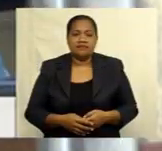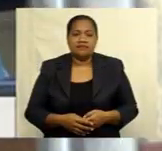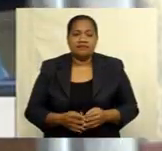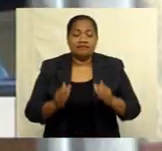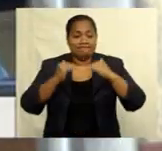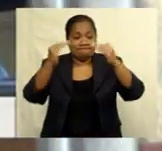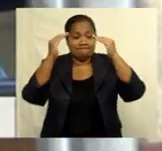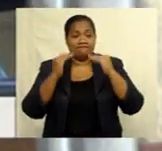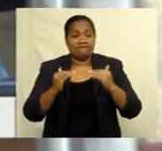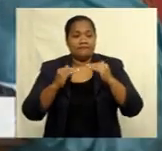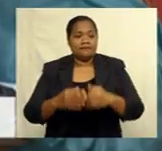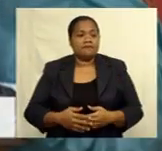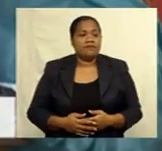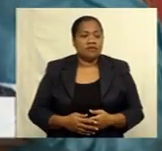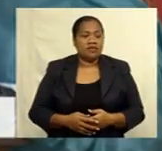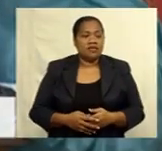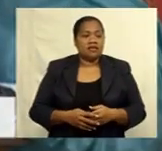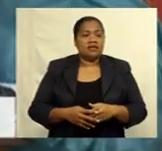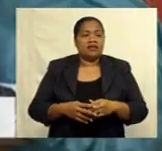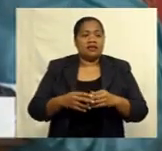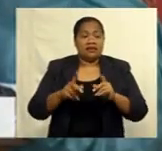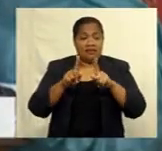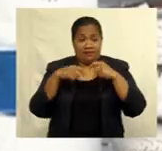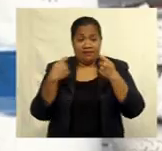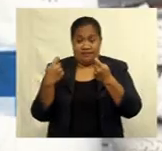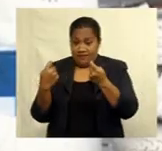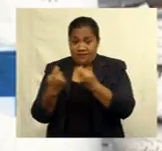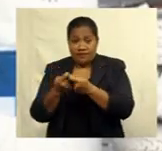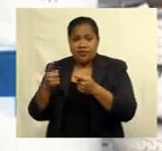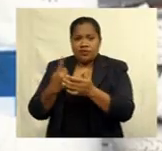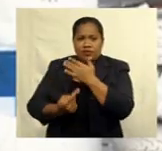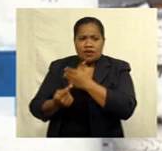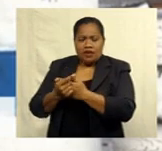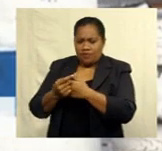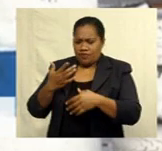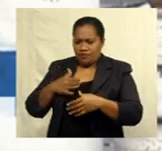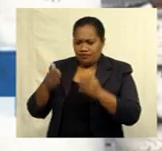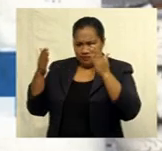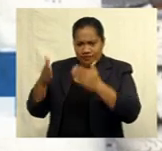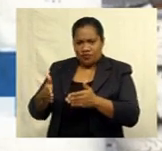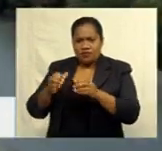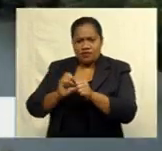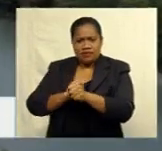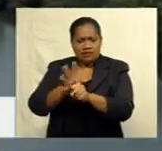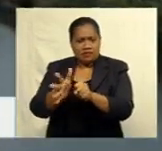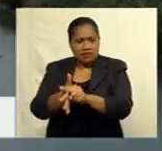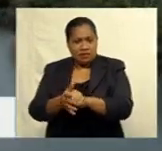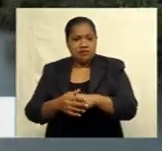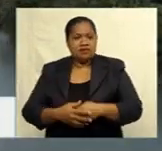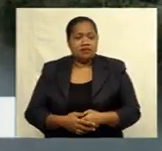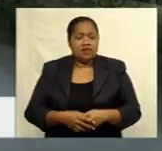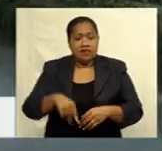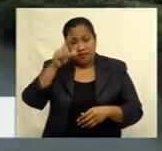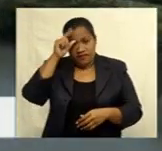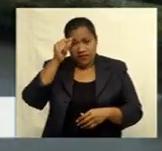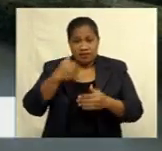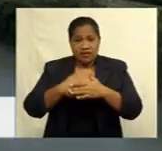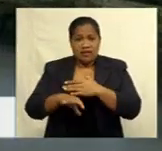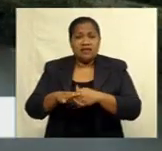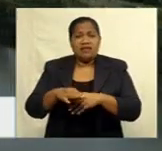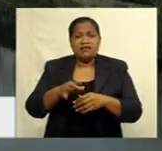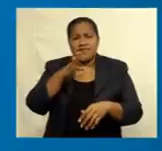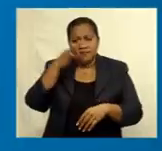Up ahead, ANZMAT team focuses on mitigating effects of COVID-19. And Fijians along the Coral Coast on high